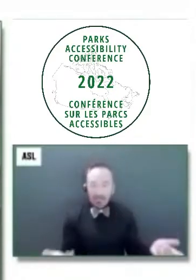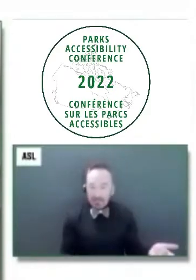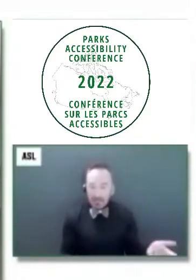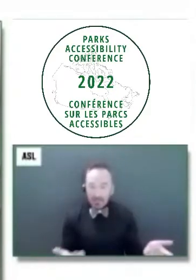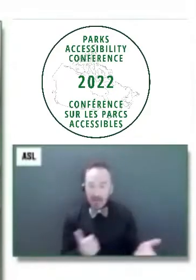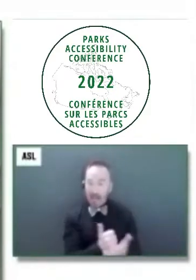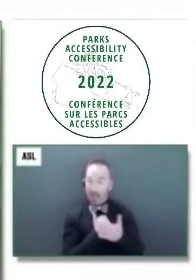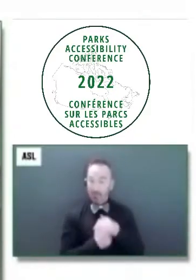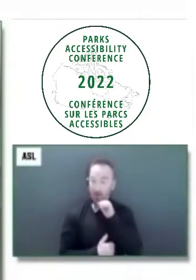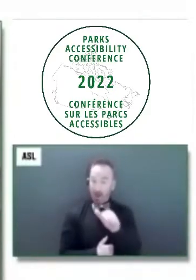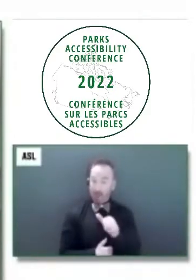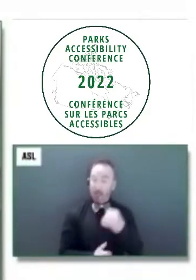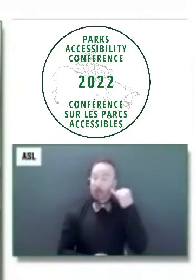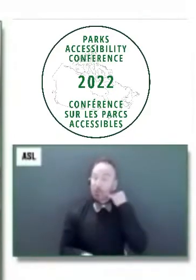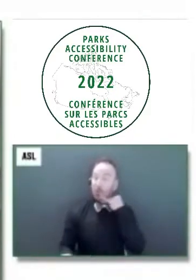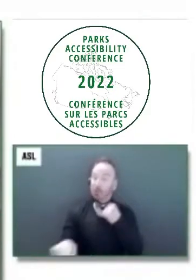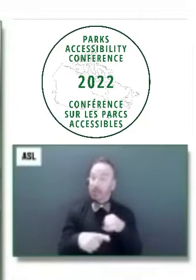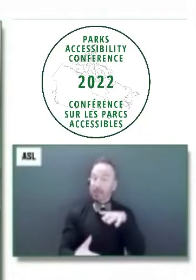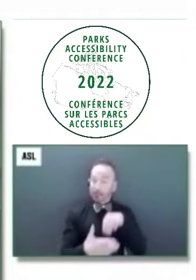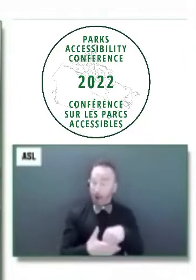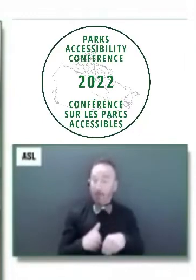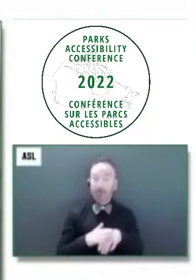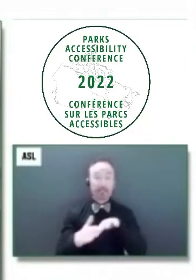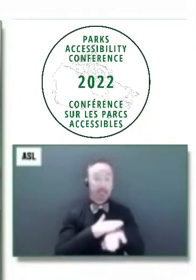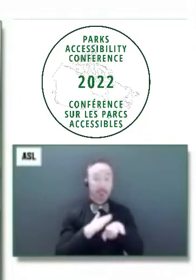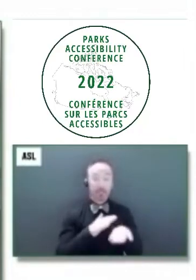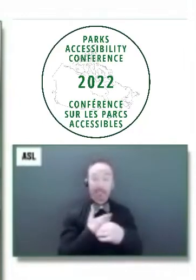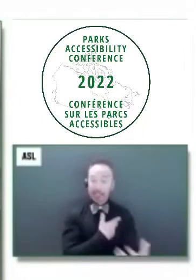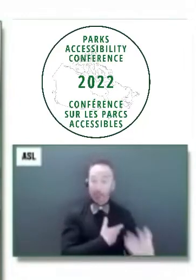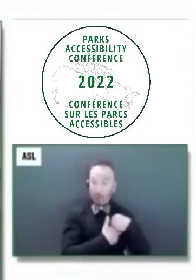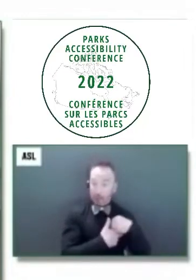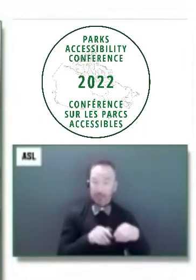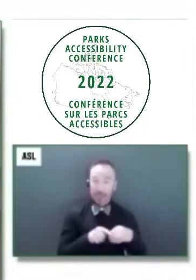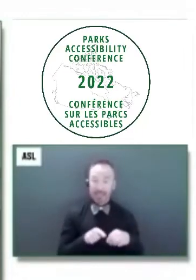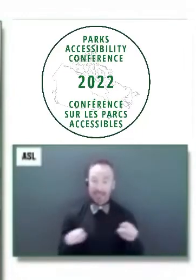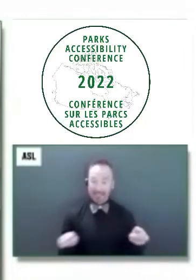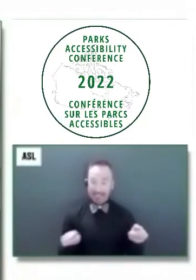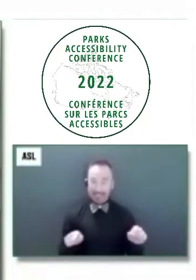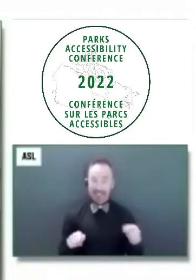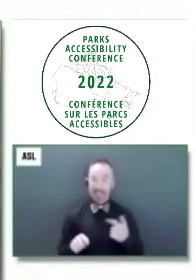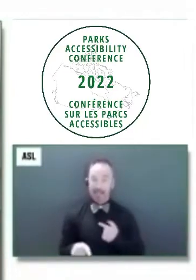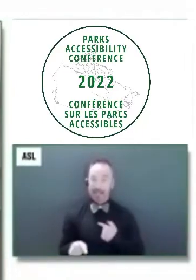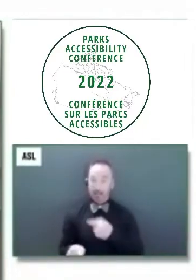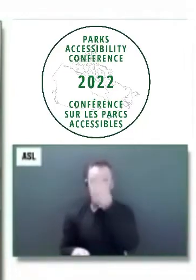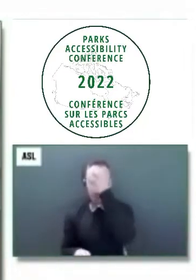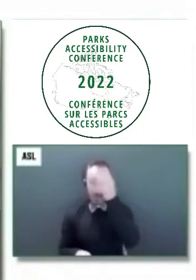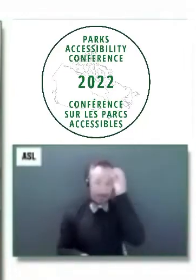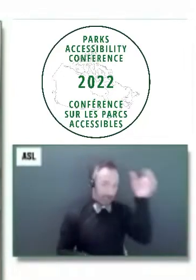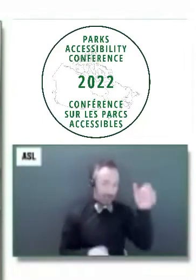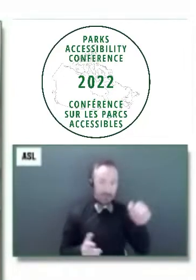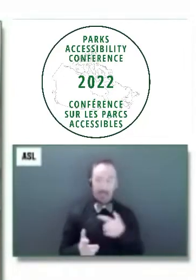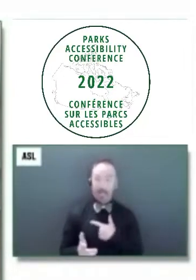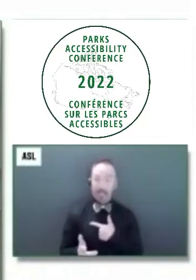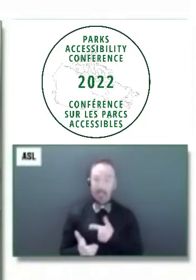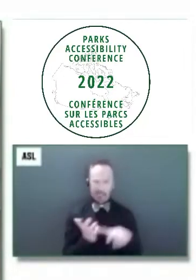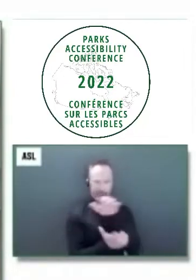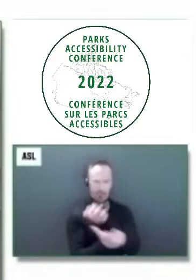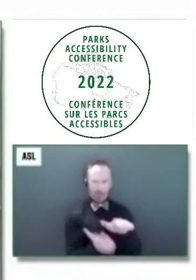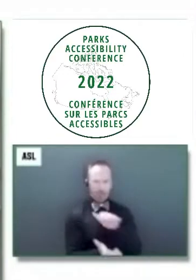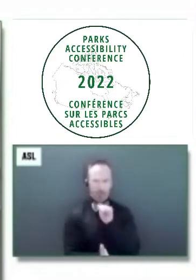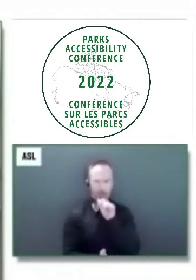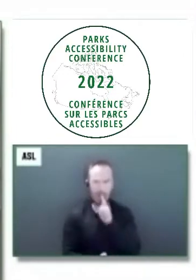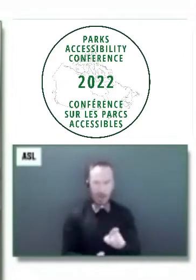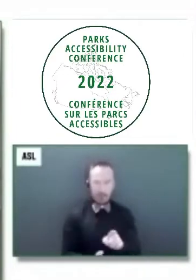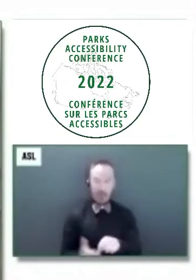inclusion space often have to be careful not to confuse these things. And when we design something, we need to make sure it is both accessible to